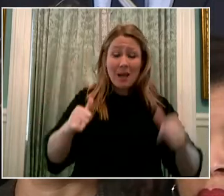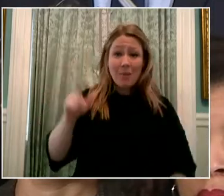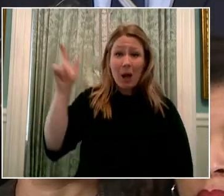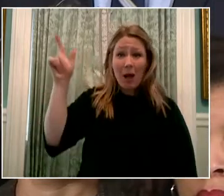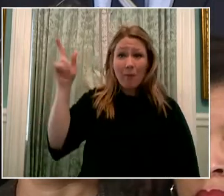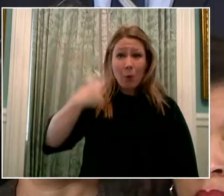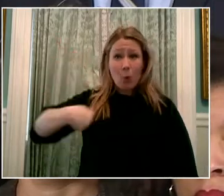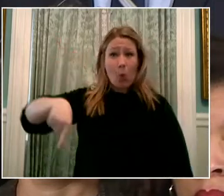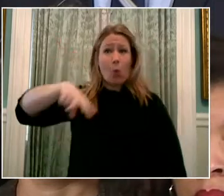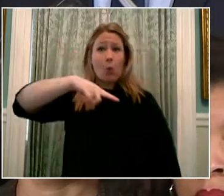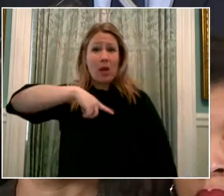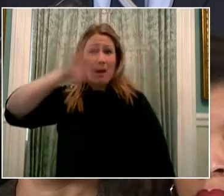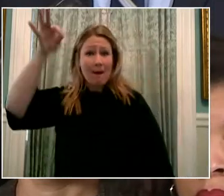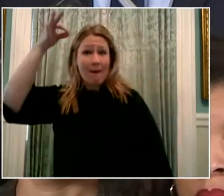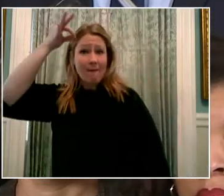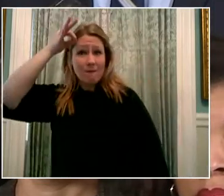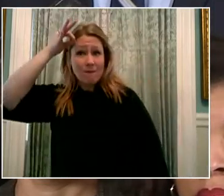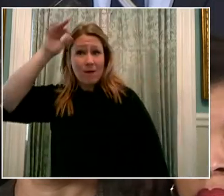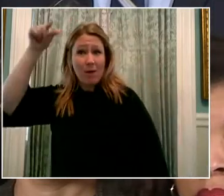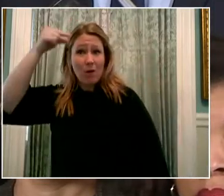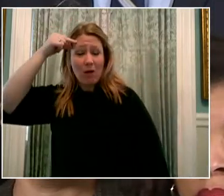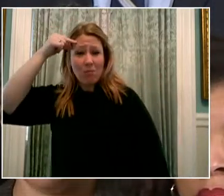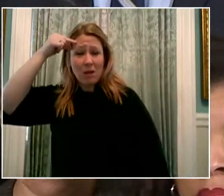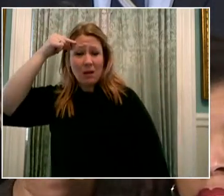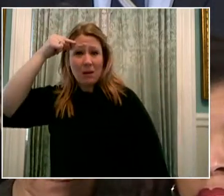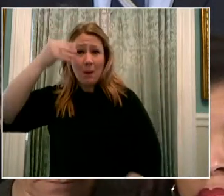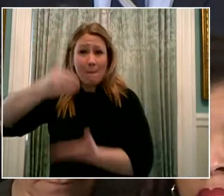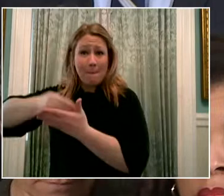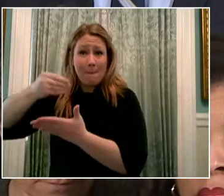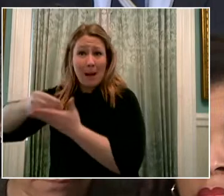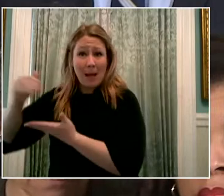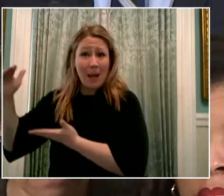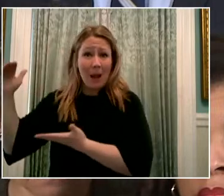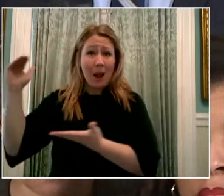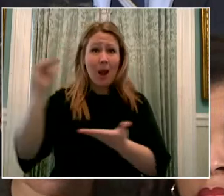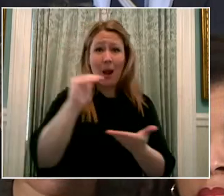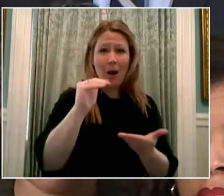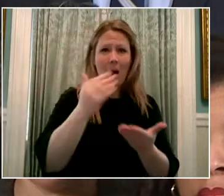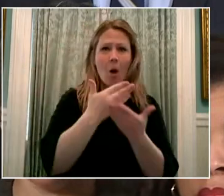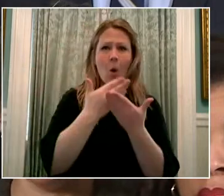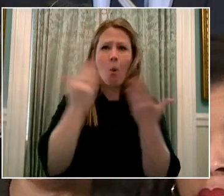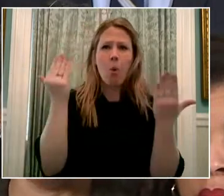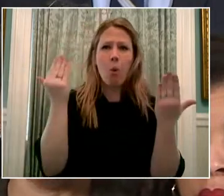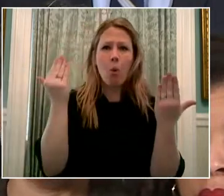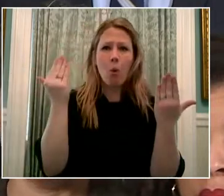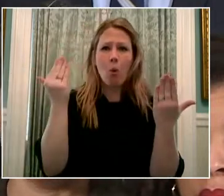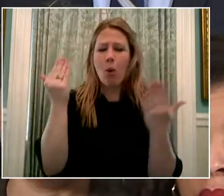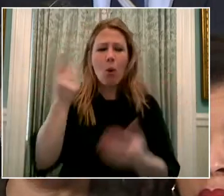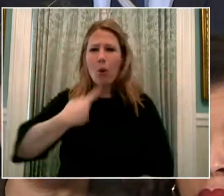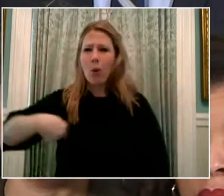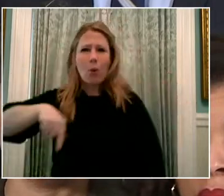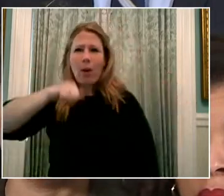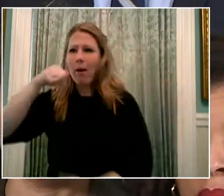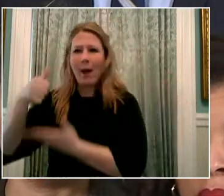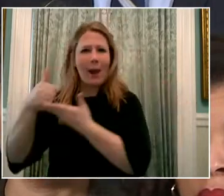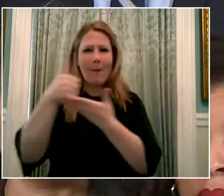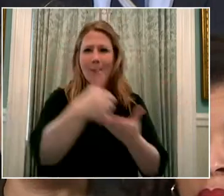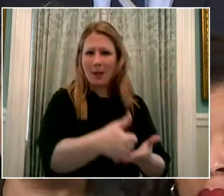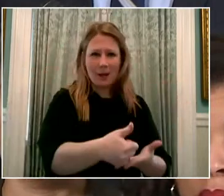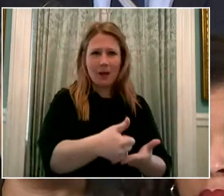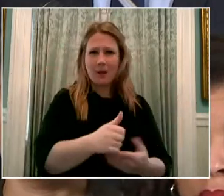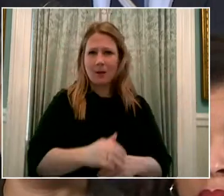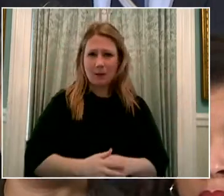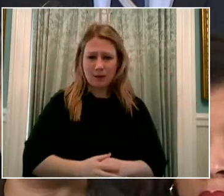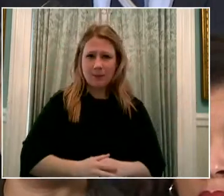national problem dropped on the lap of a city. They pass through other municipalities, but they end